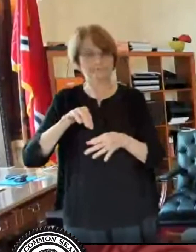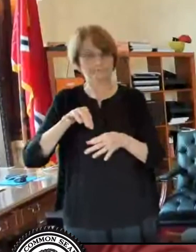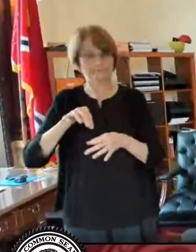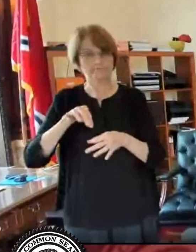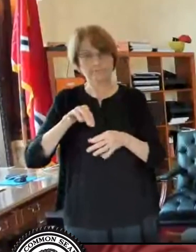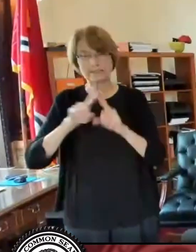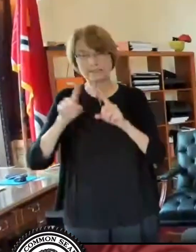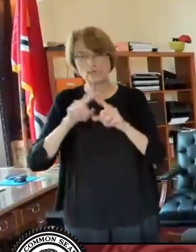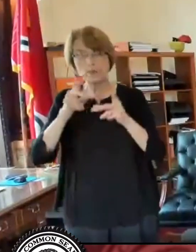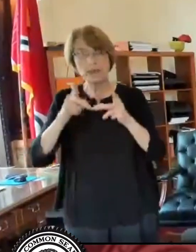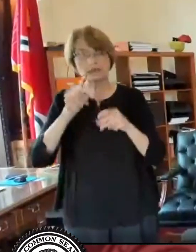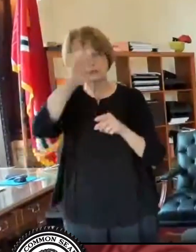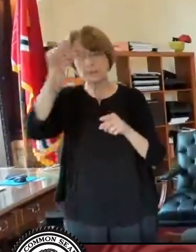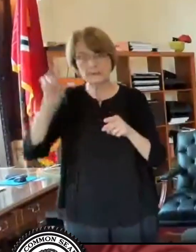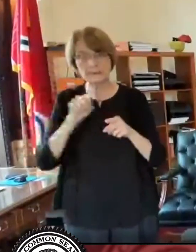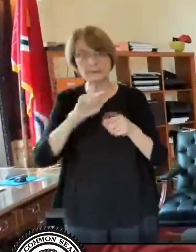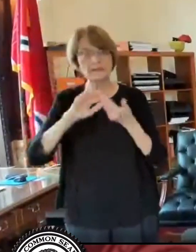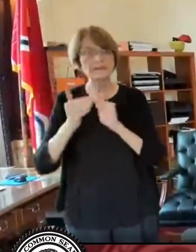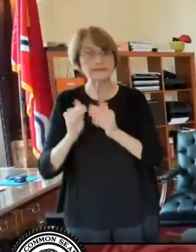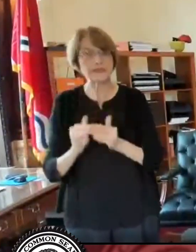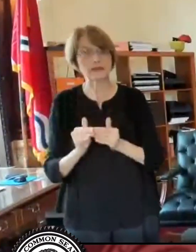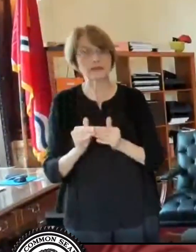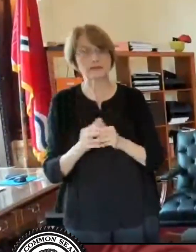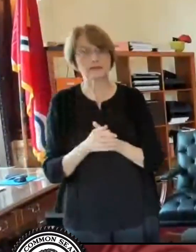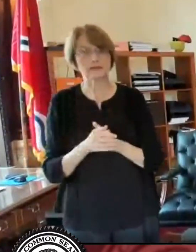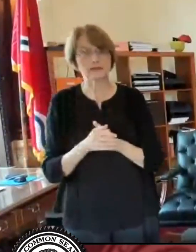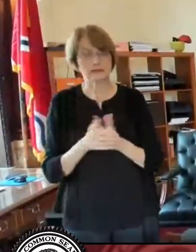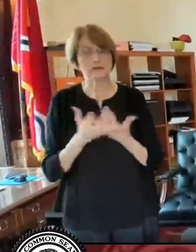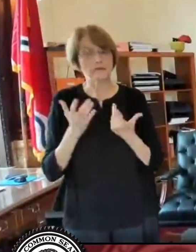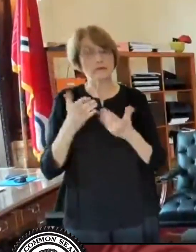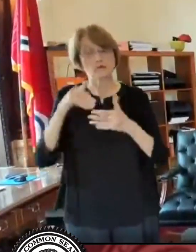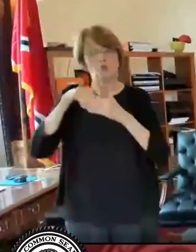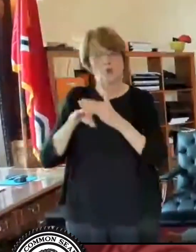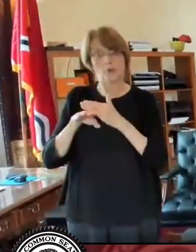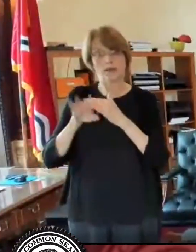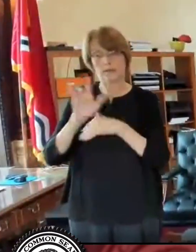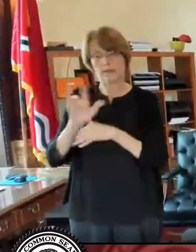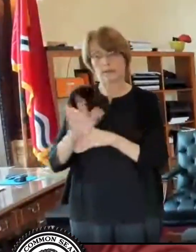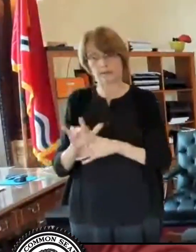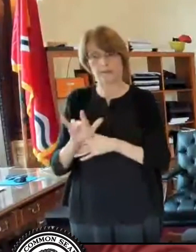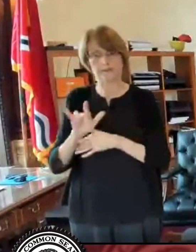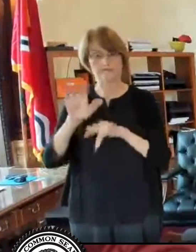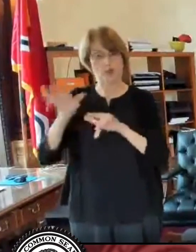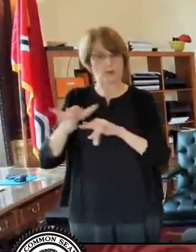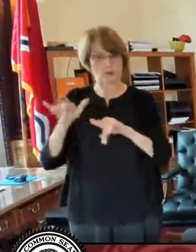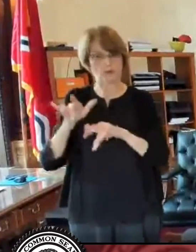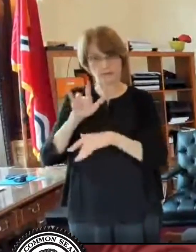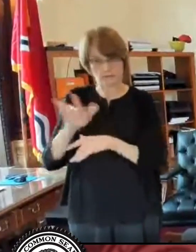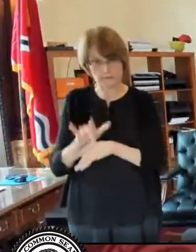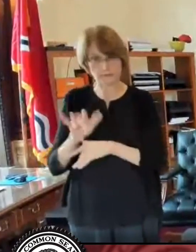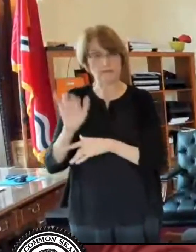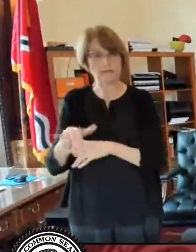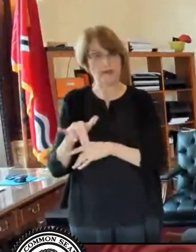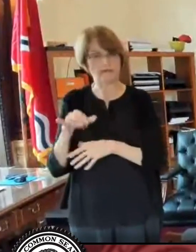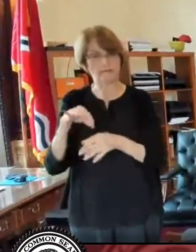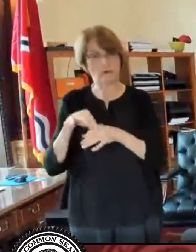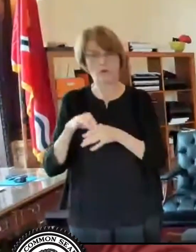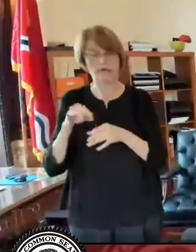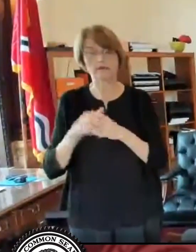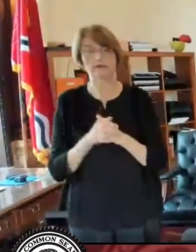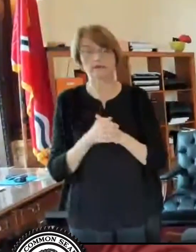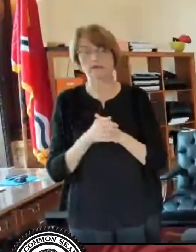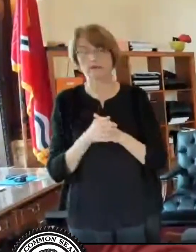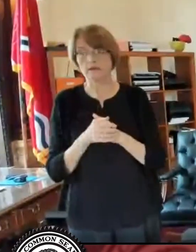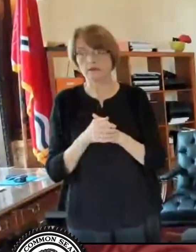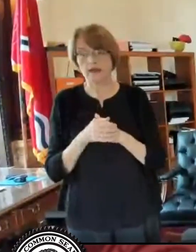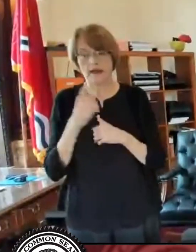city. So, you know, voting, and that'll be electronic voting. And we expect to have those up. If you know, I think it